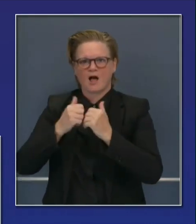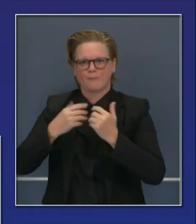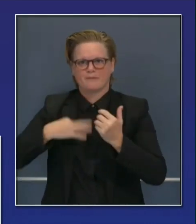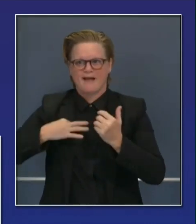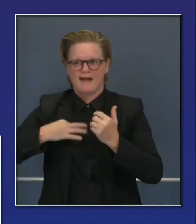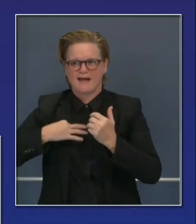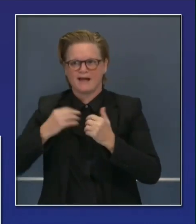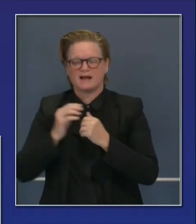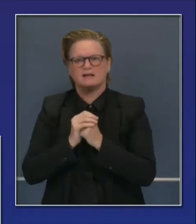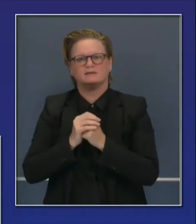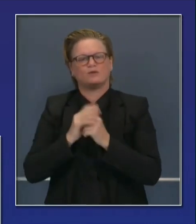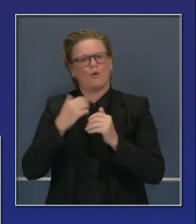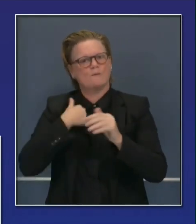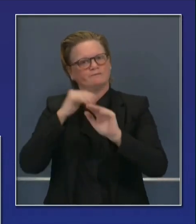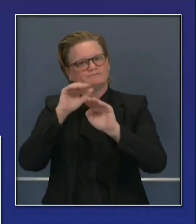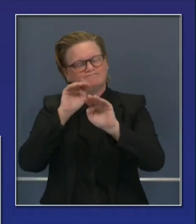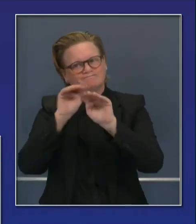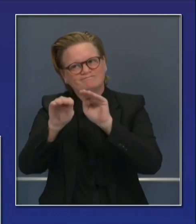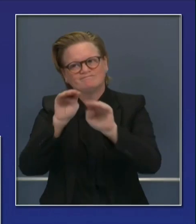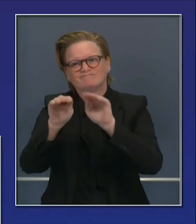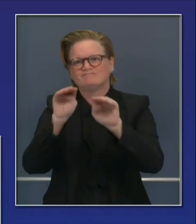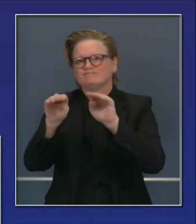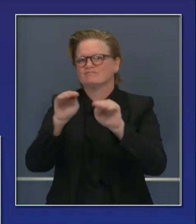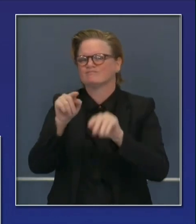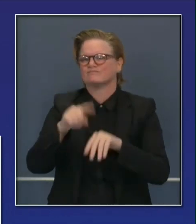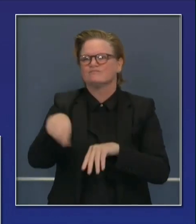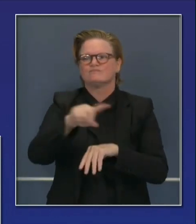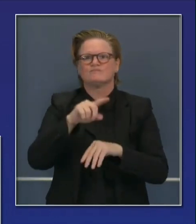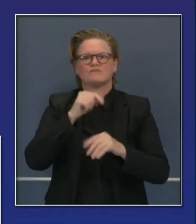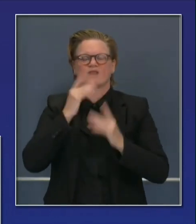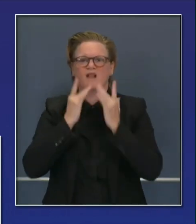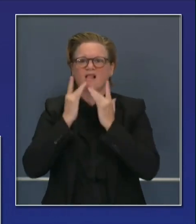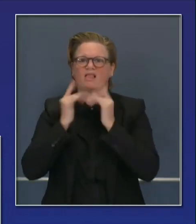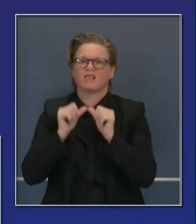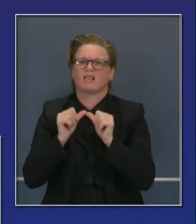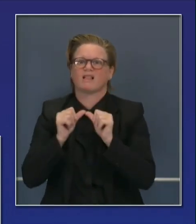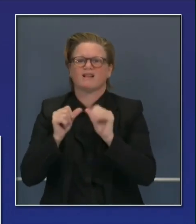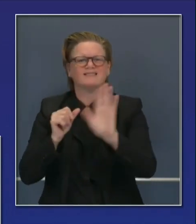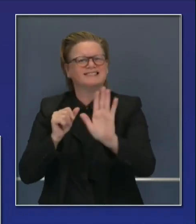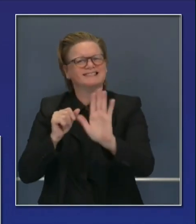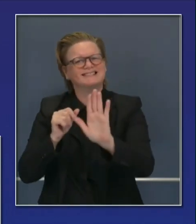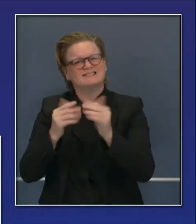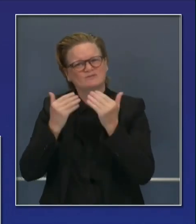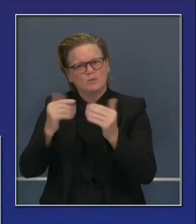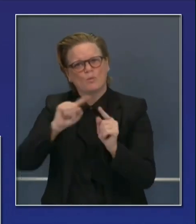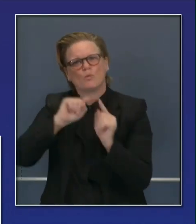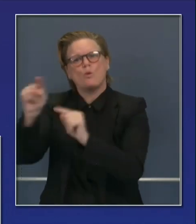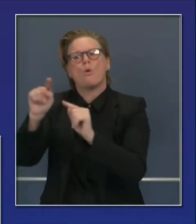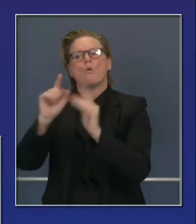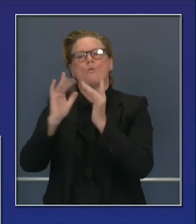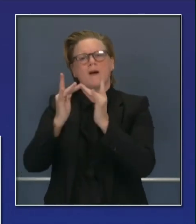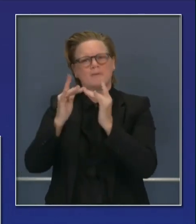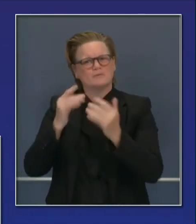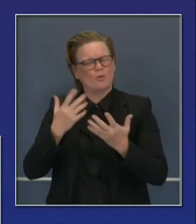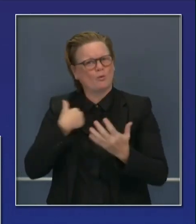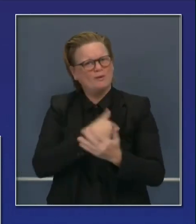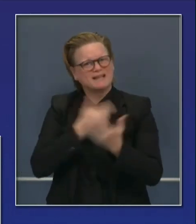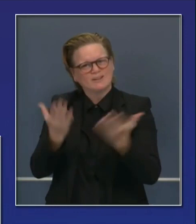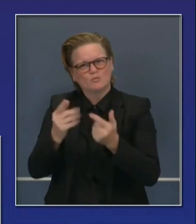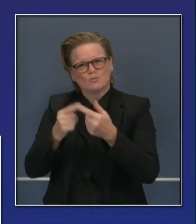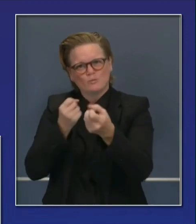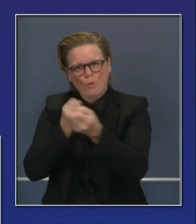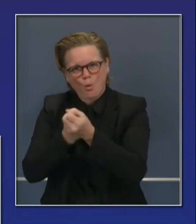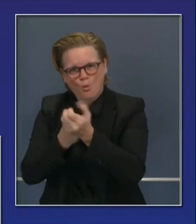just getting started in terms of the business relief and business support. We are looking across sectors, particularly